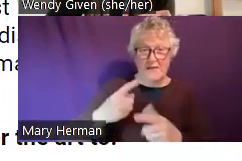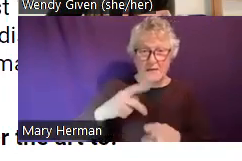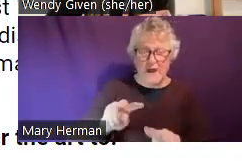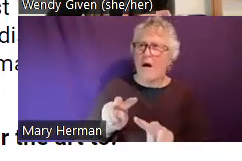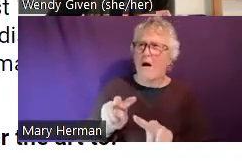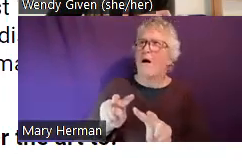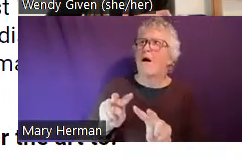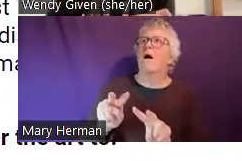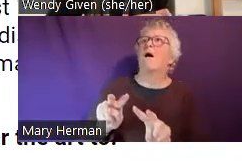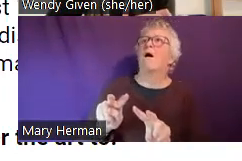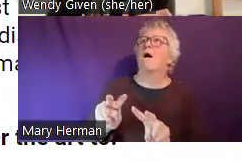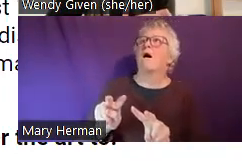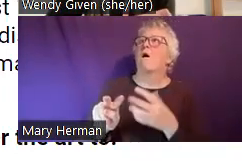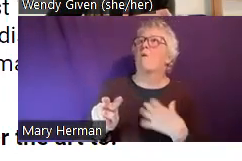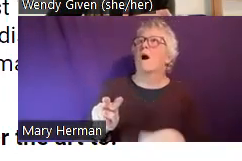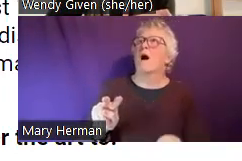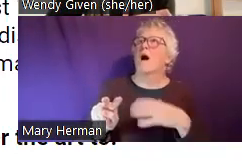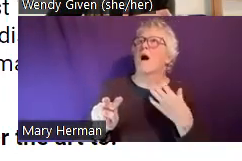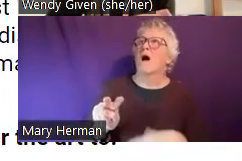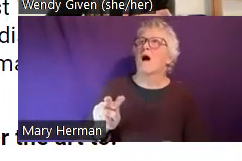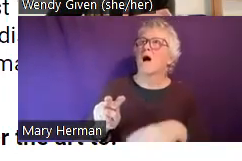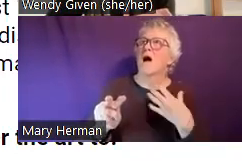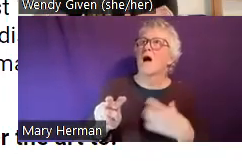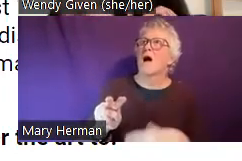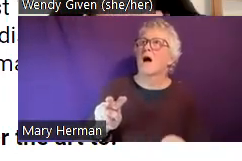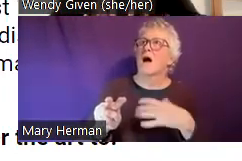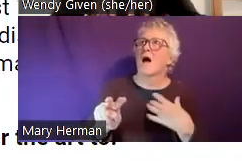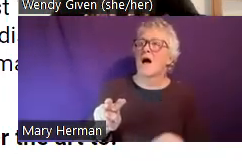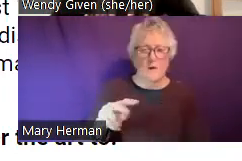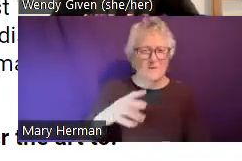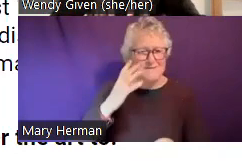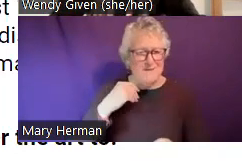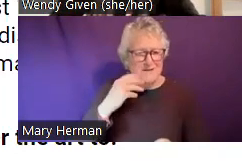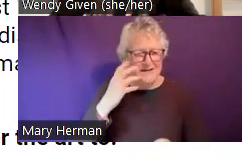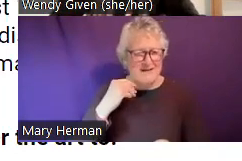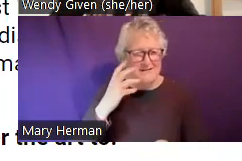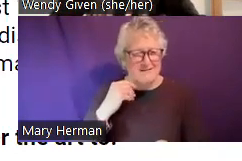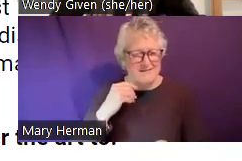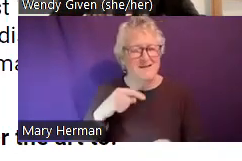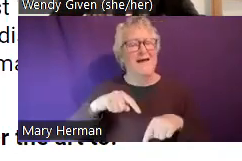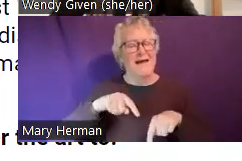that, that you experience as you're kind